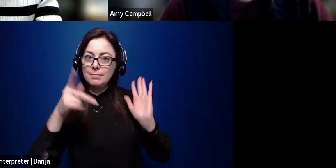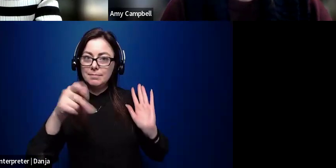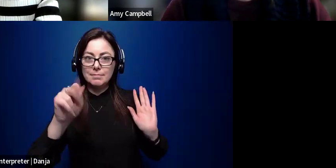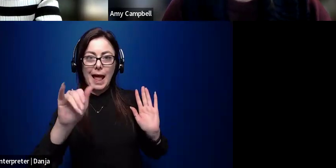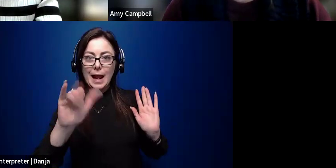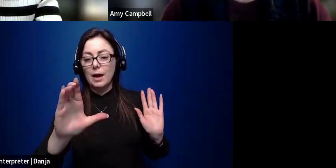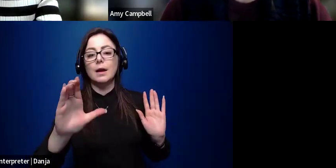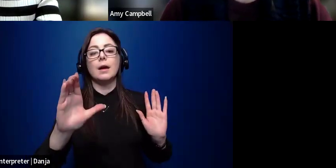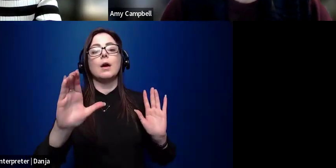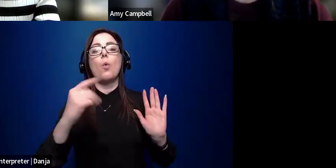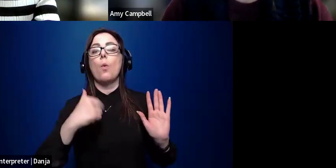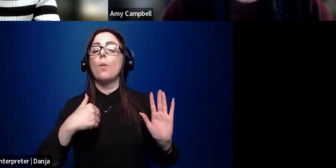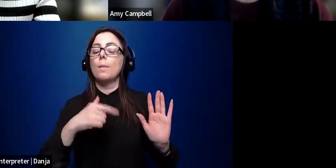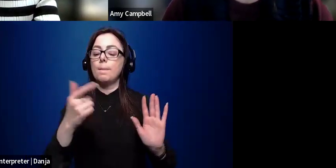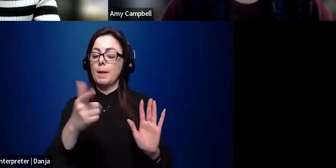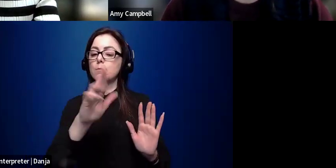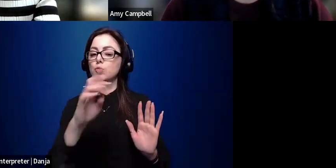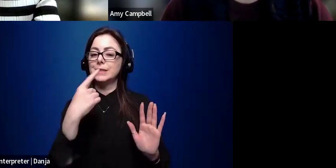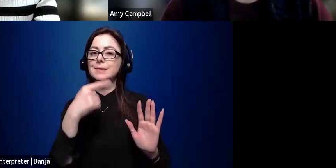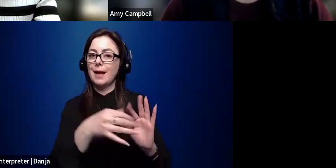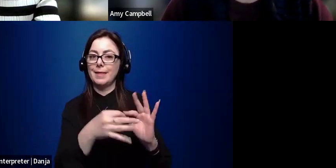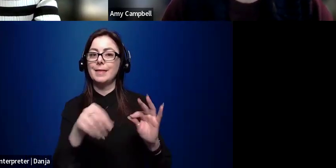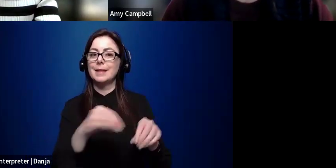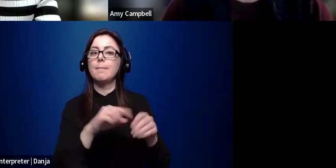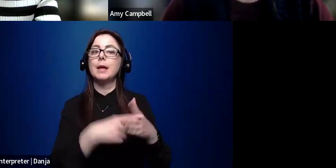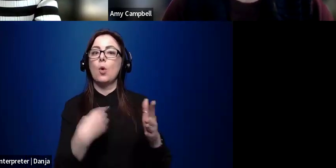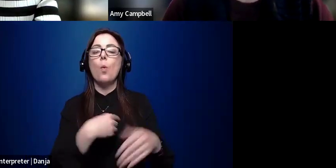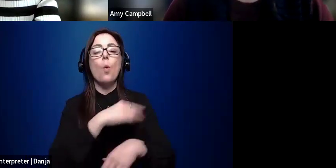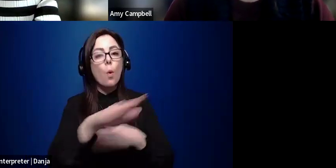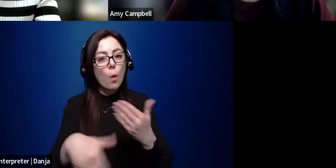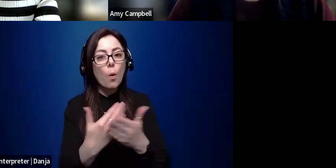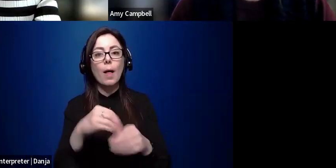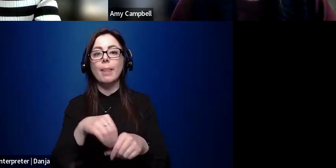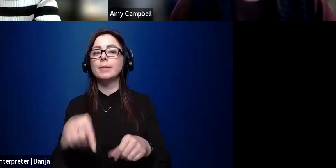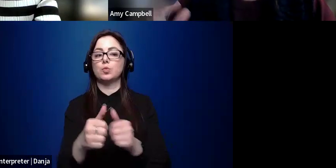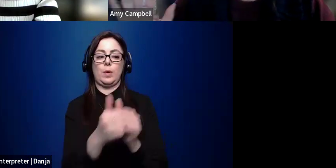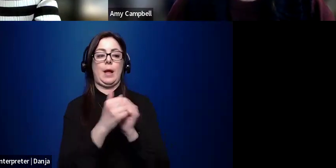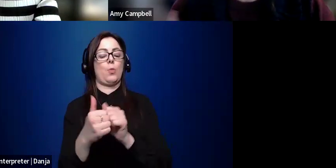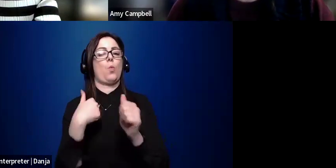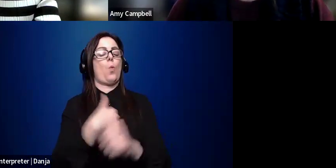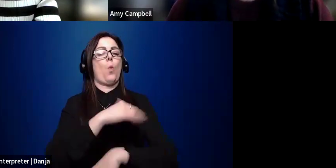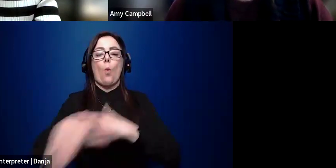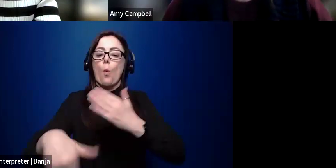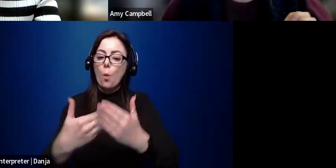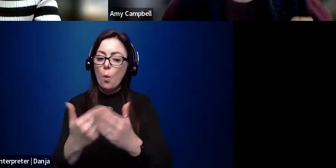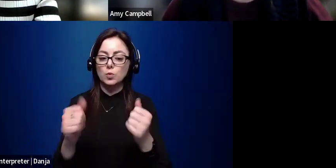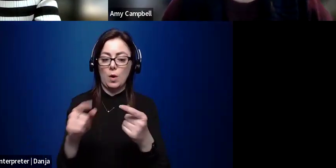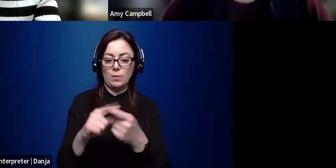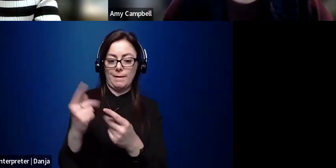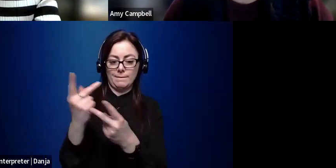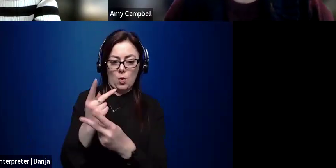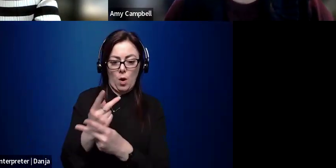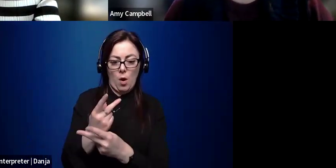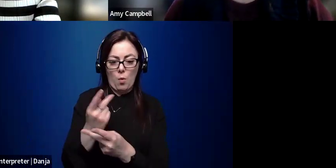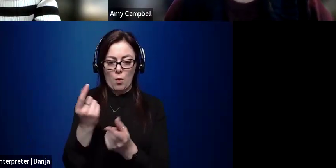at the beginning. We're all in this together. We're all trying to piece together what is happening between what's being said and what's